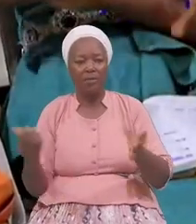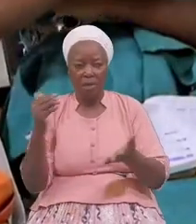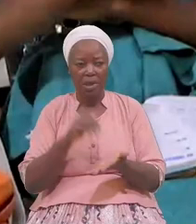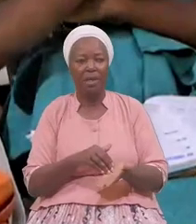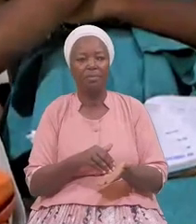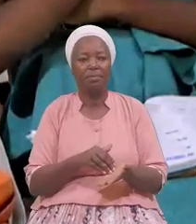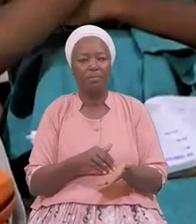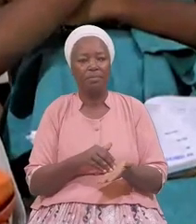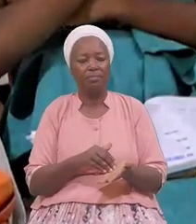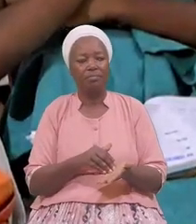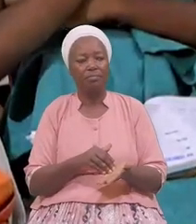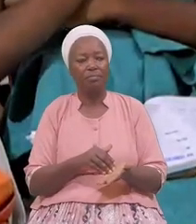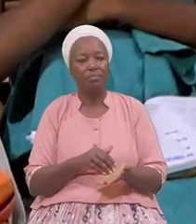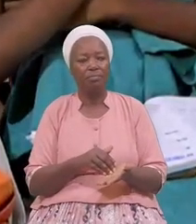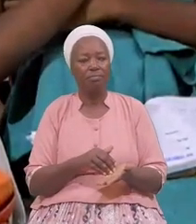again.